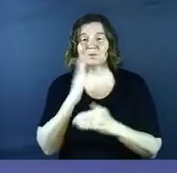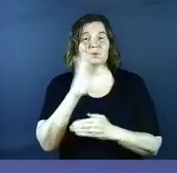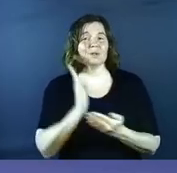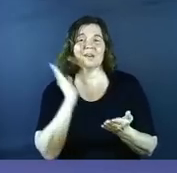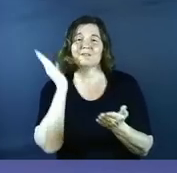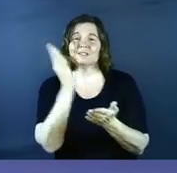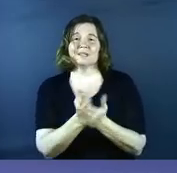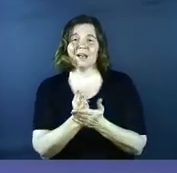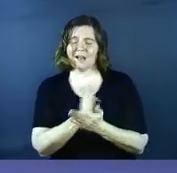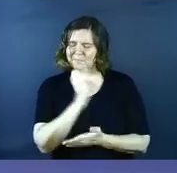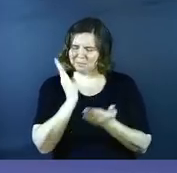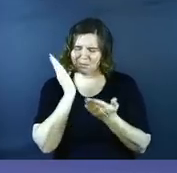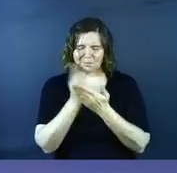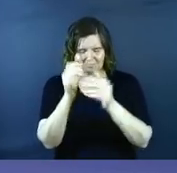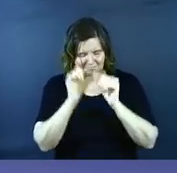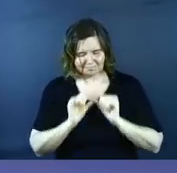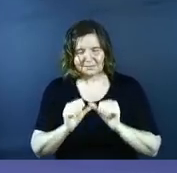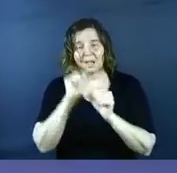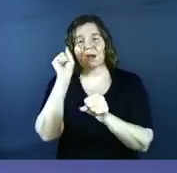You never stop working.